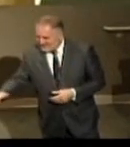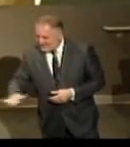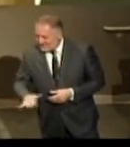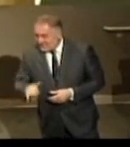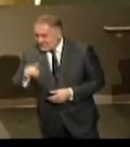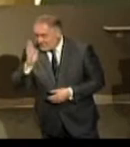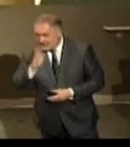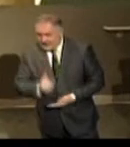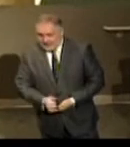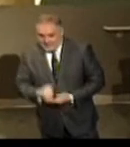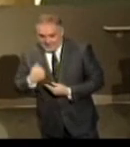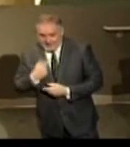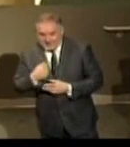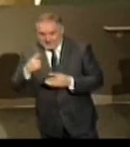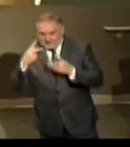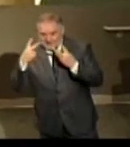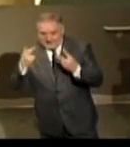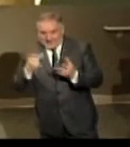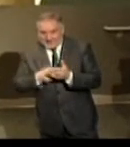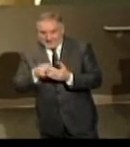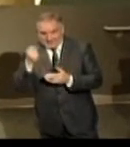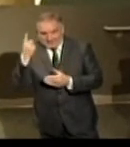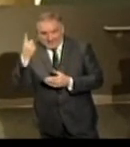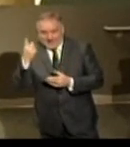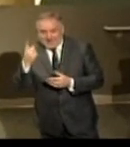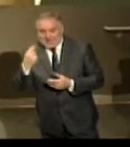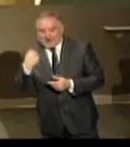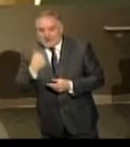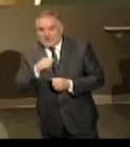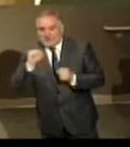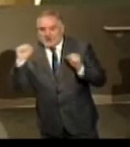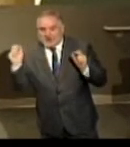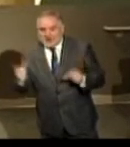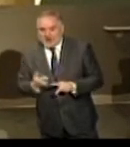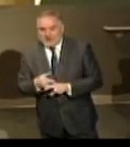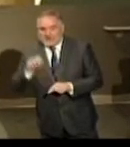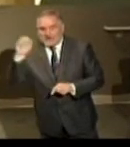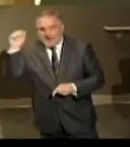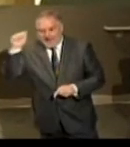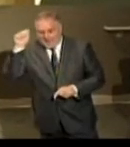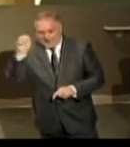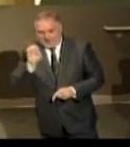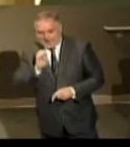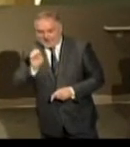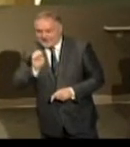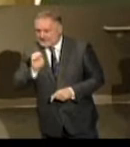May God help you and I to see this. We all come from Adam and Eve